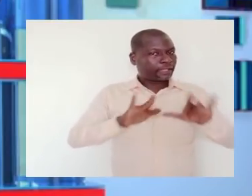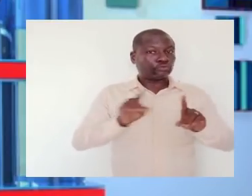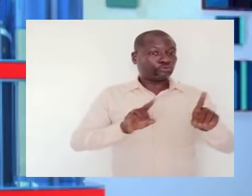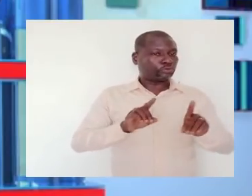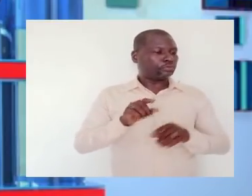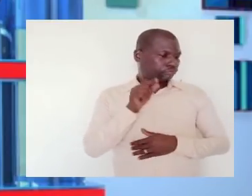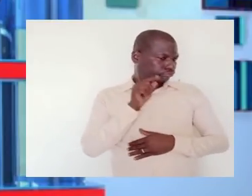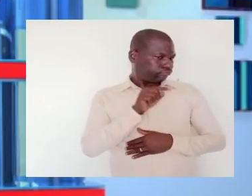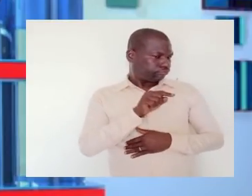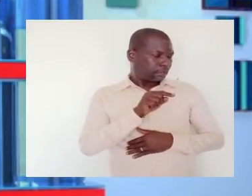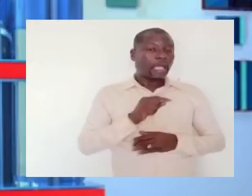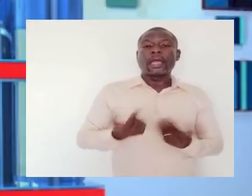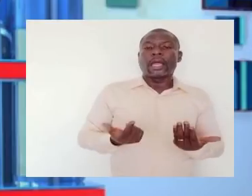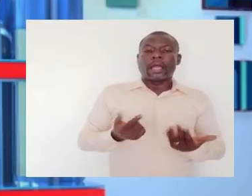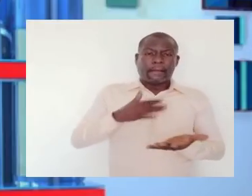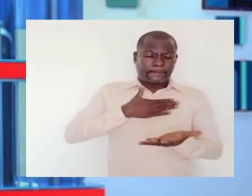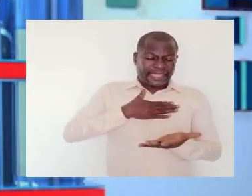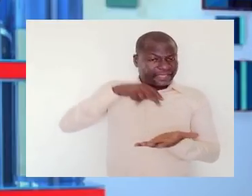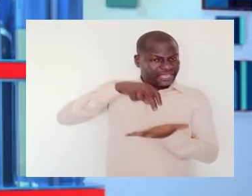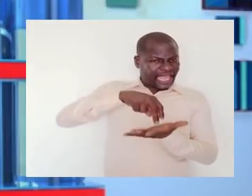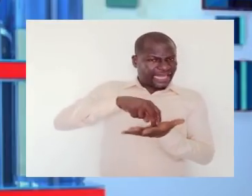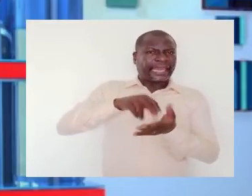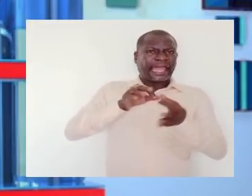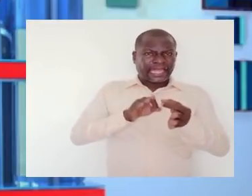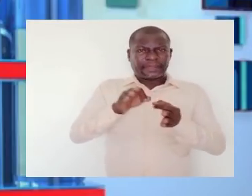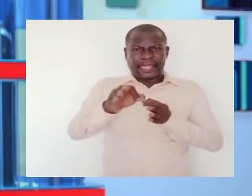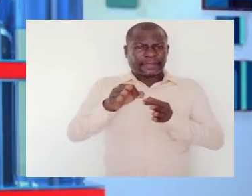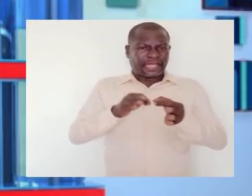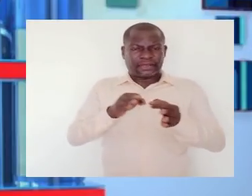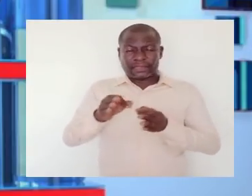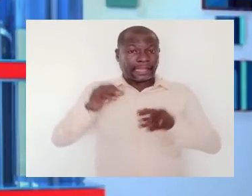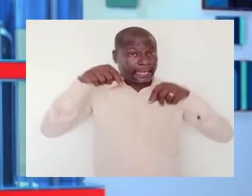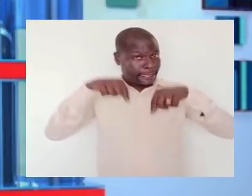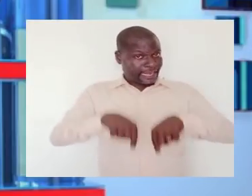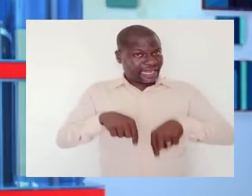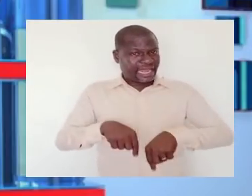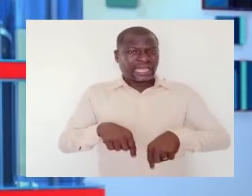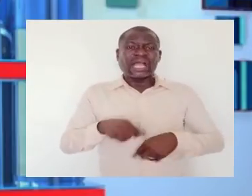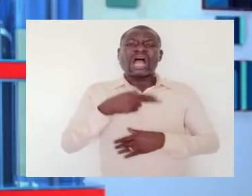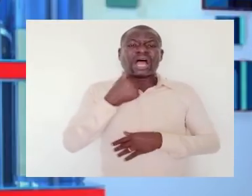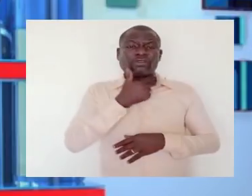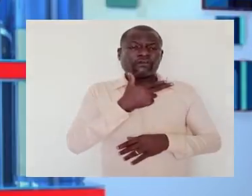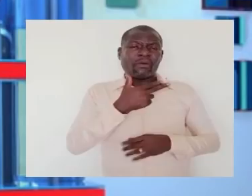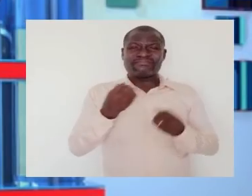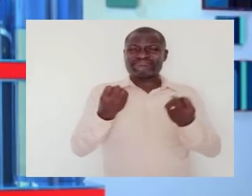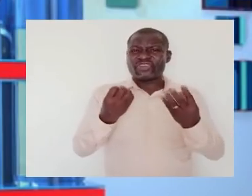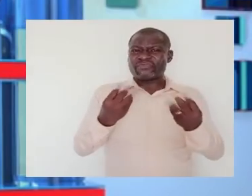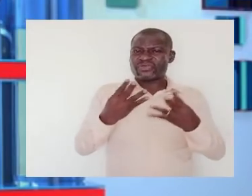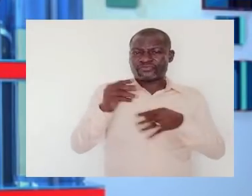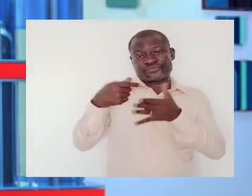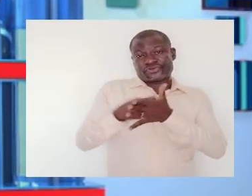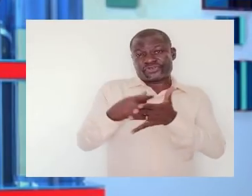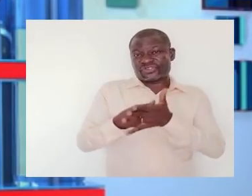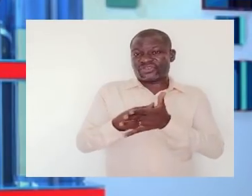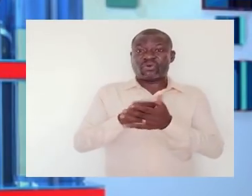and wonders migina so ade kirekire omuka kire o se ene enkrofo omo asore wo gana